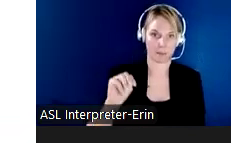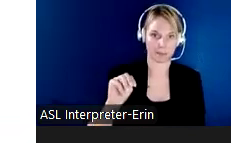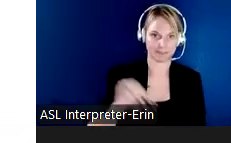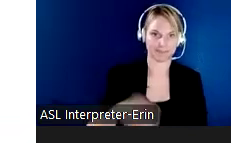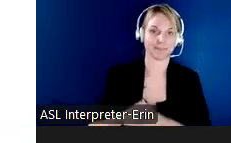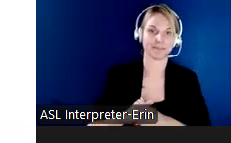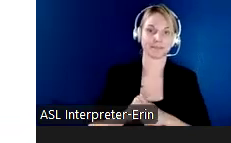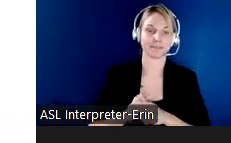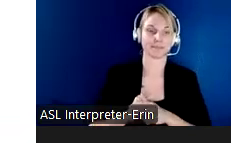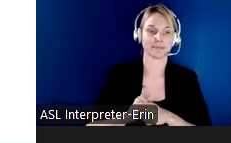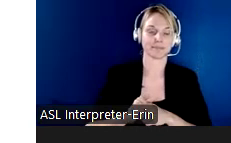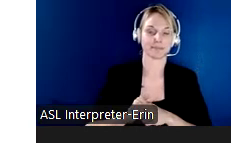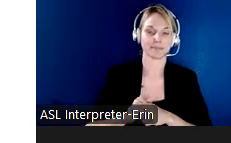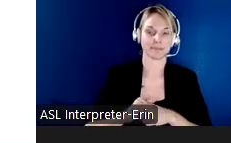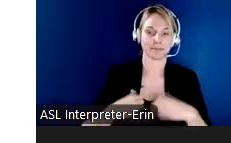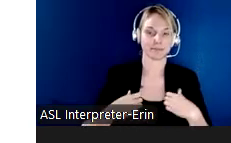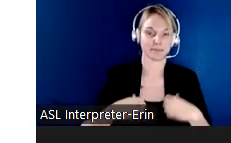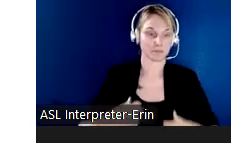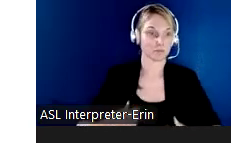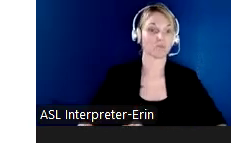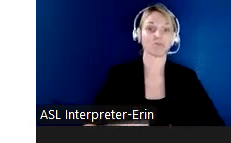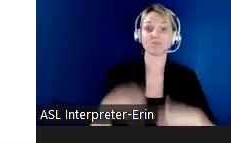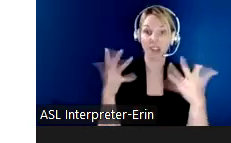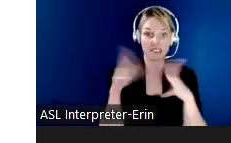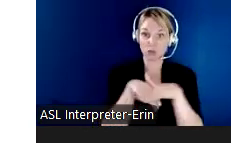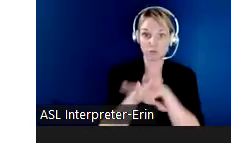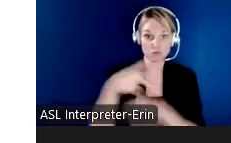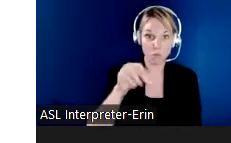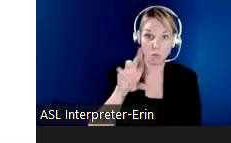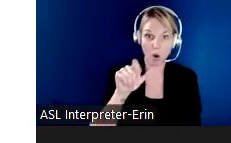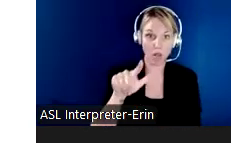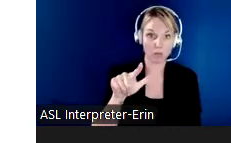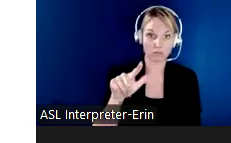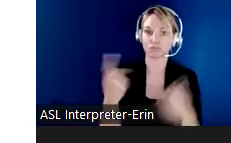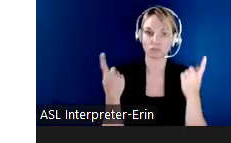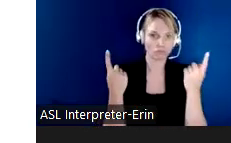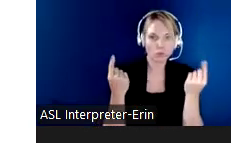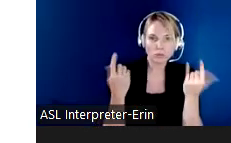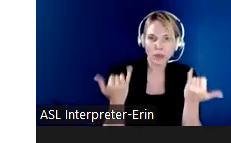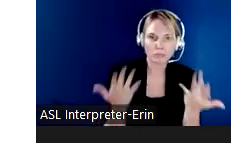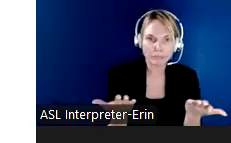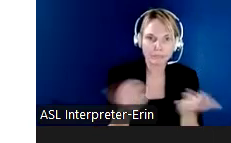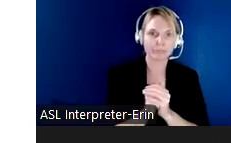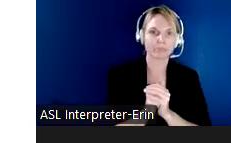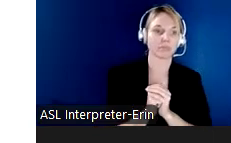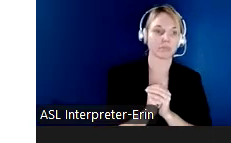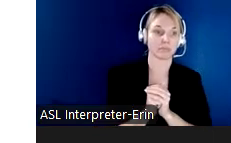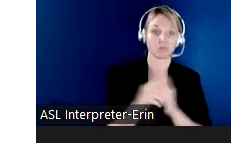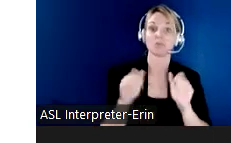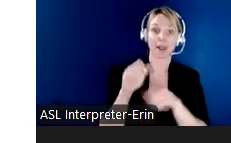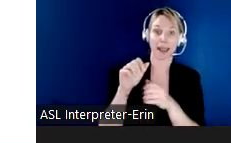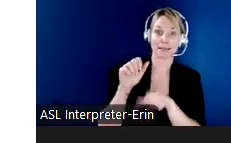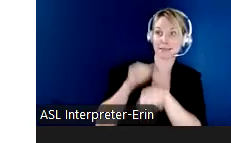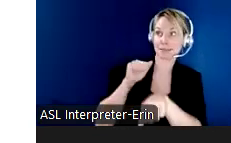So once you've made it into the portal, what are you going to do? Well, what you can do in this portal now is submit forms to us.